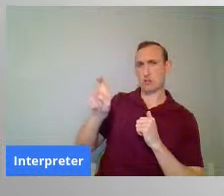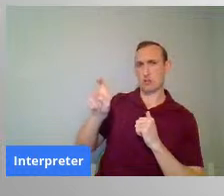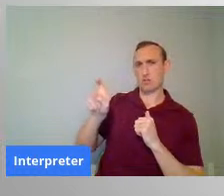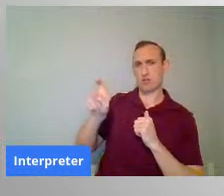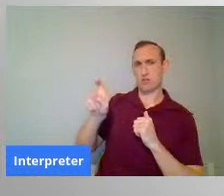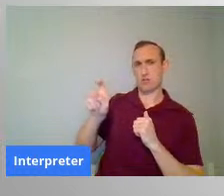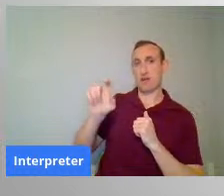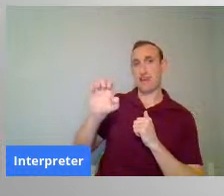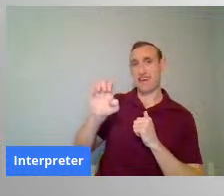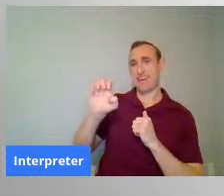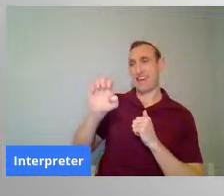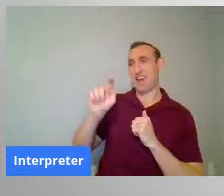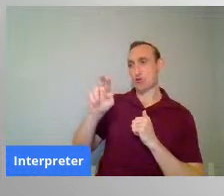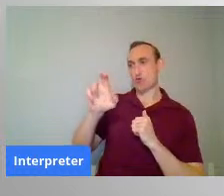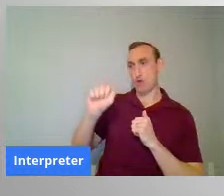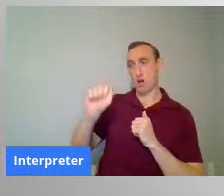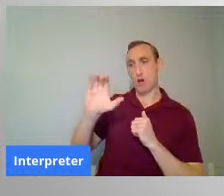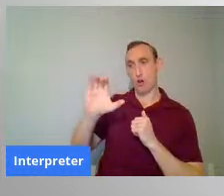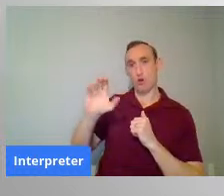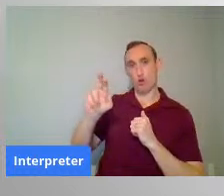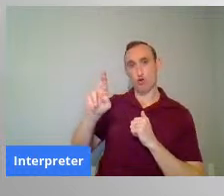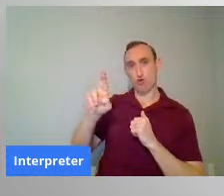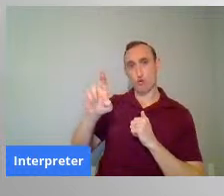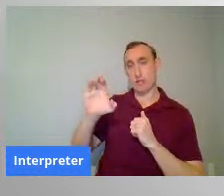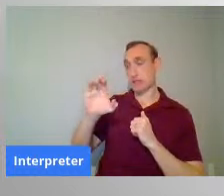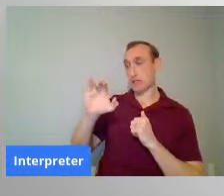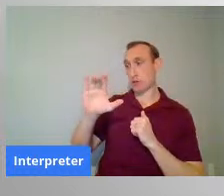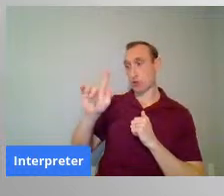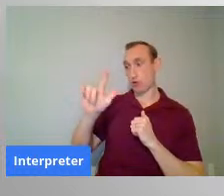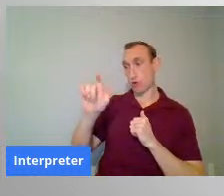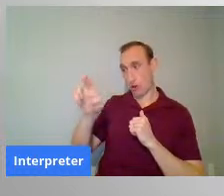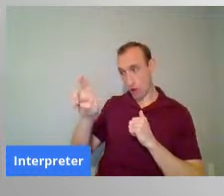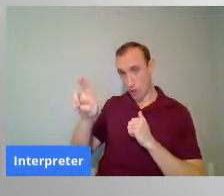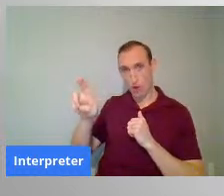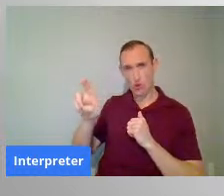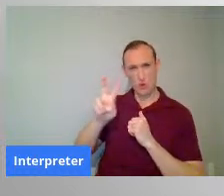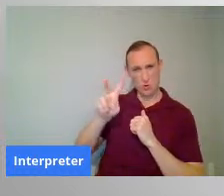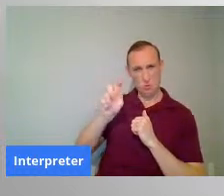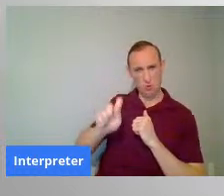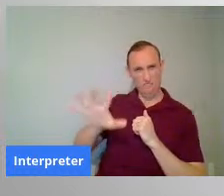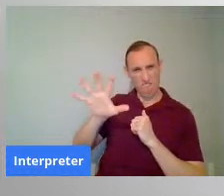The 2.5 million that's going to be moved into high school athletics.